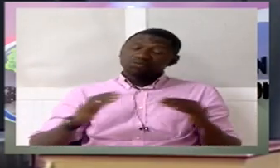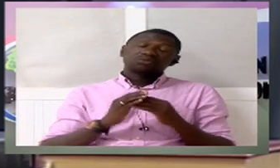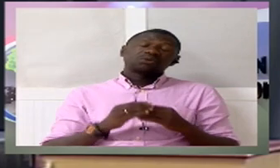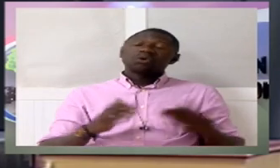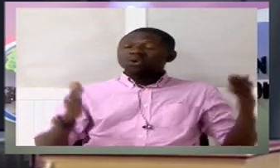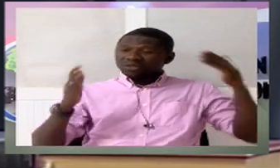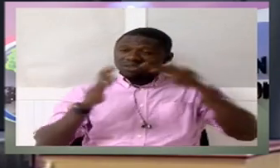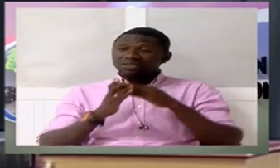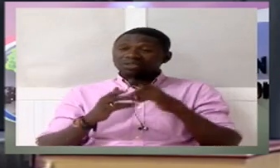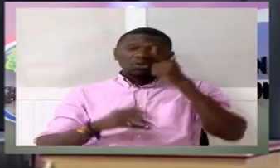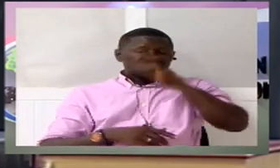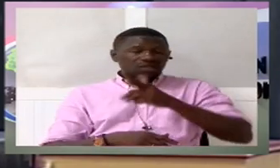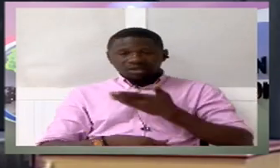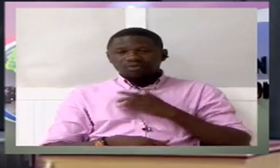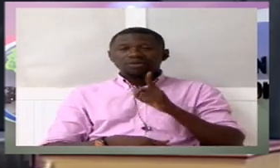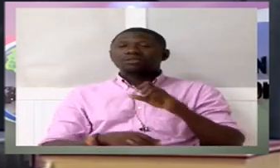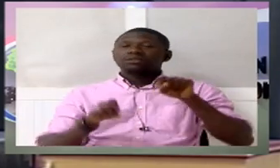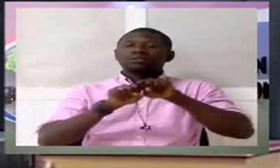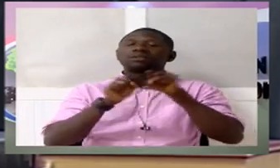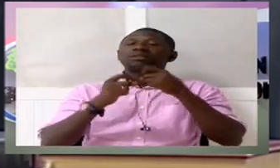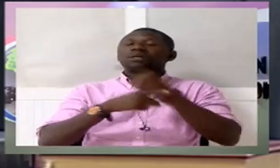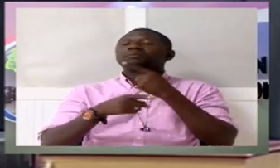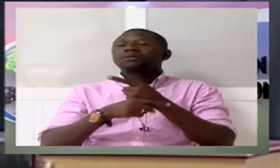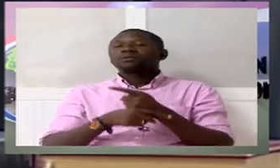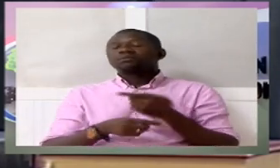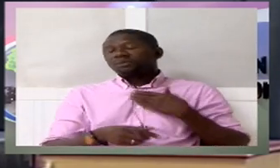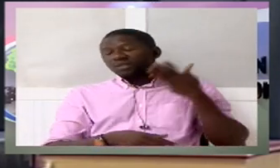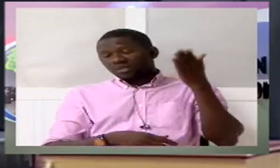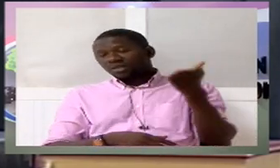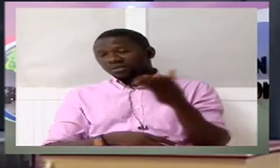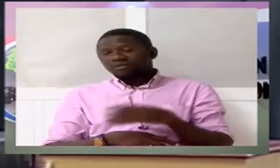until I eventually got one at Senegambia. I was there also.